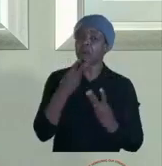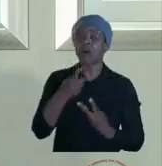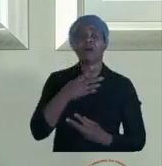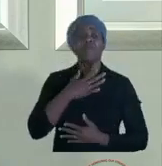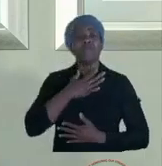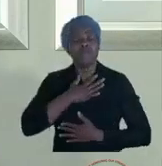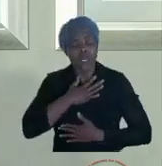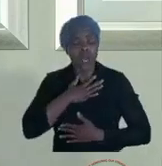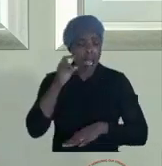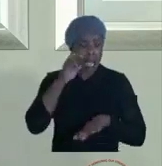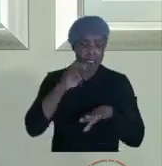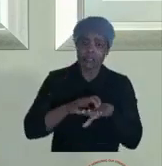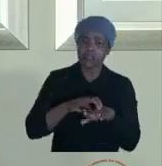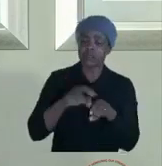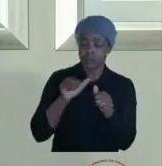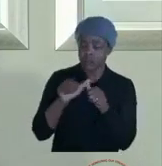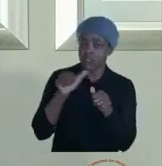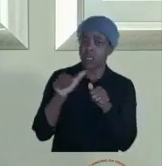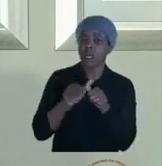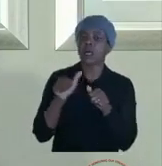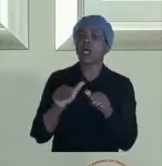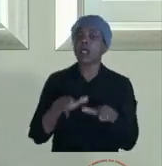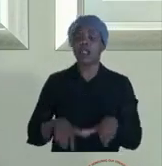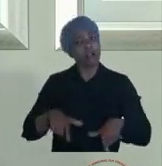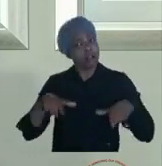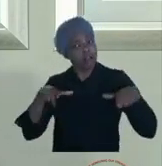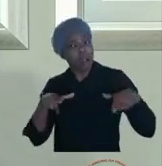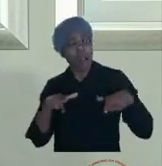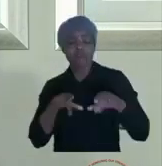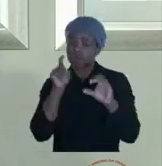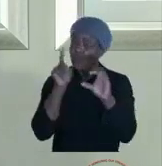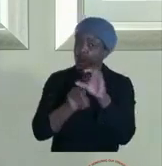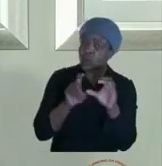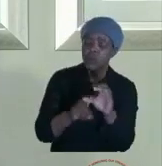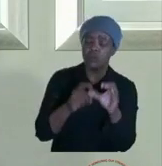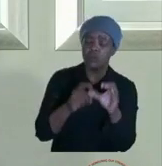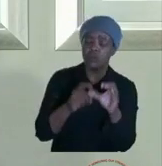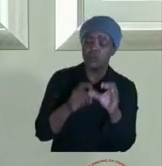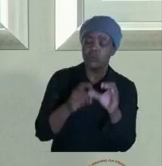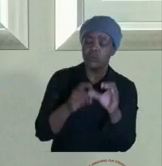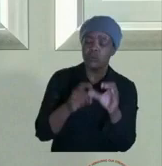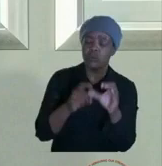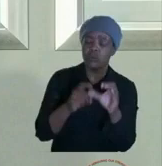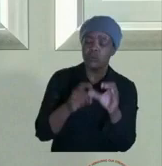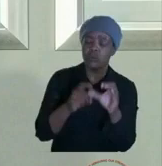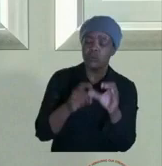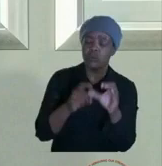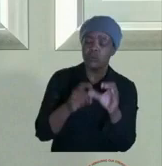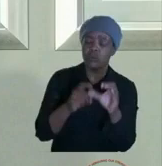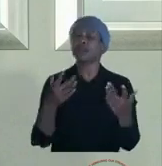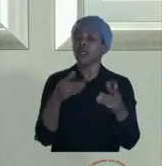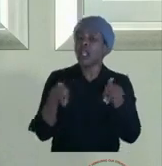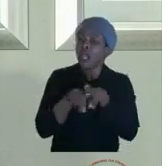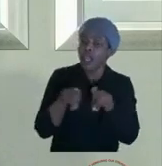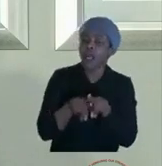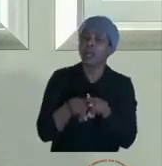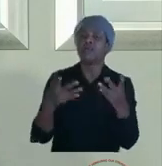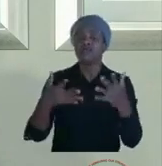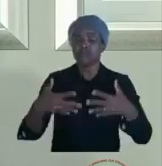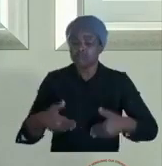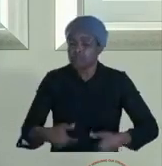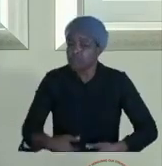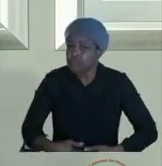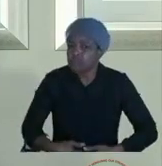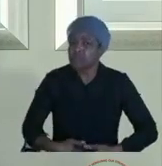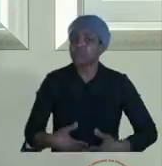complex democracy that still has the remnants of past injustices such as poverty, unequal